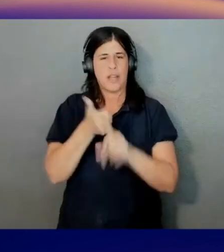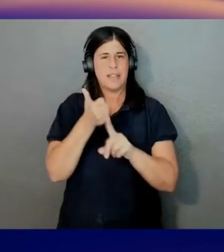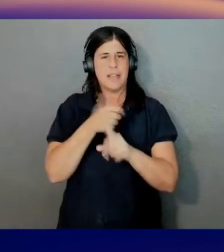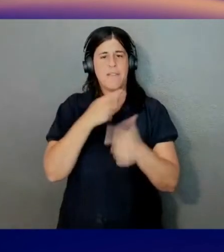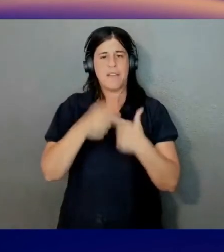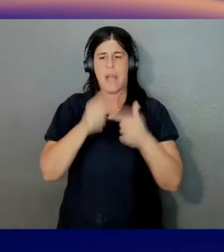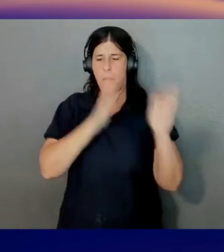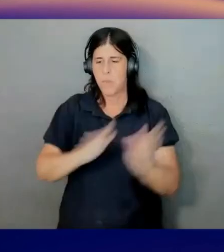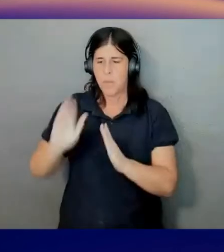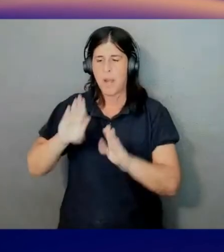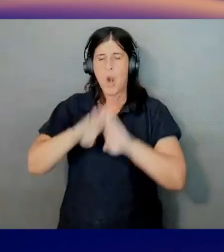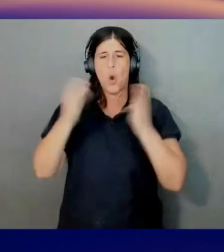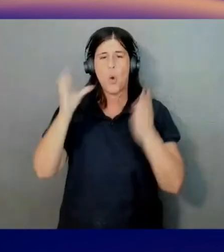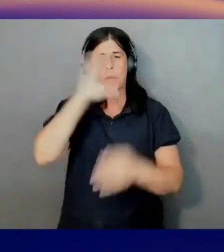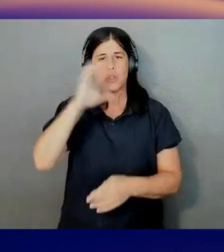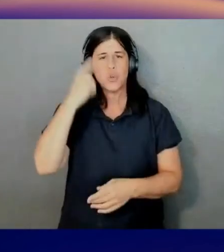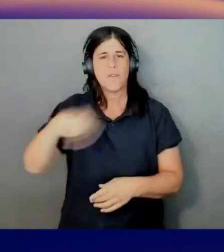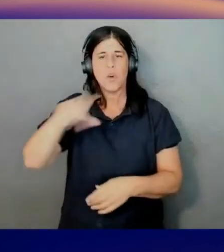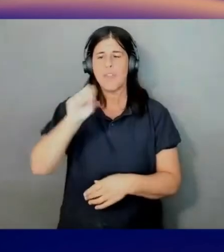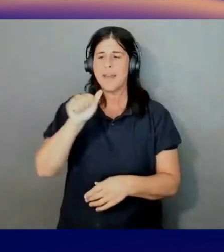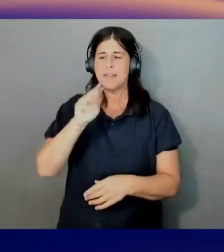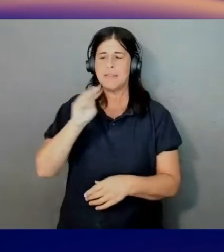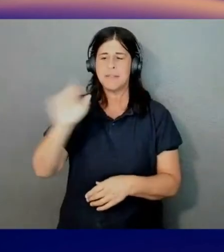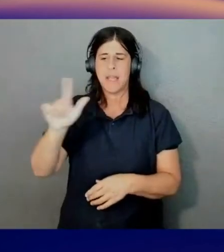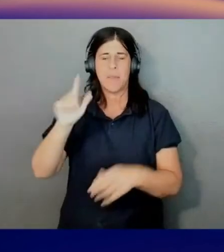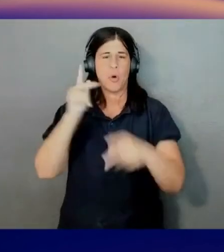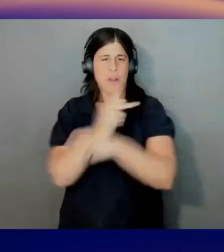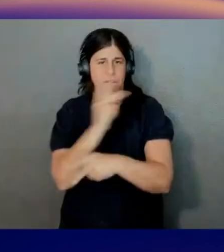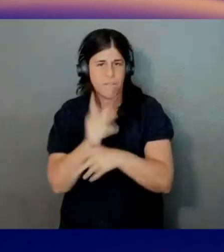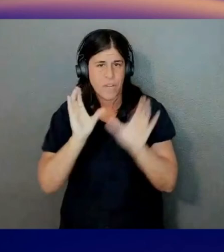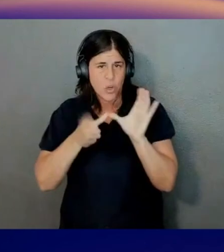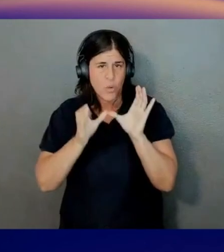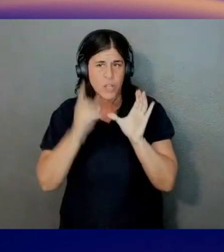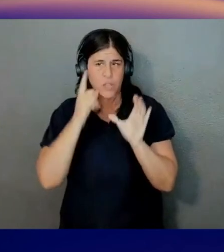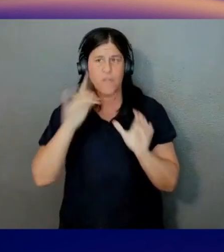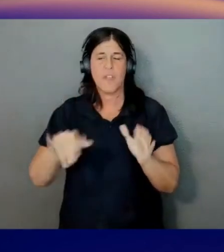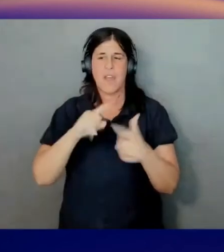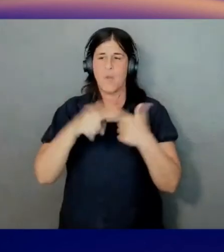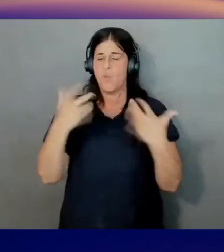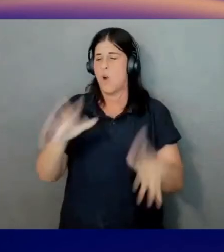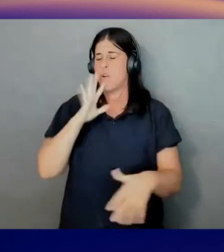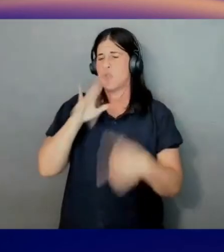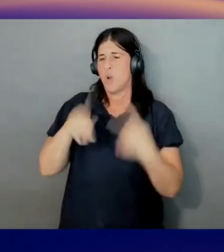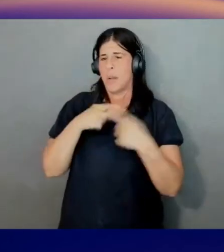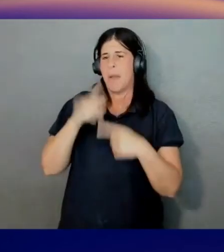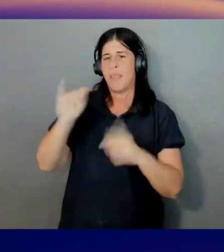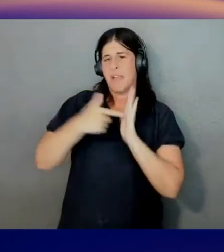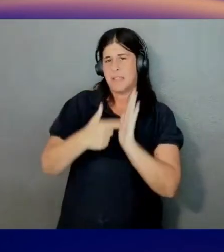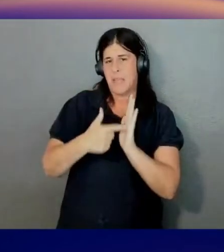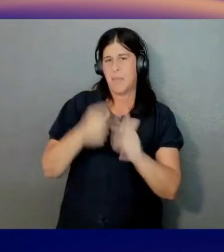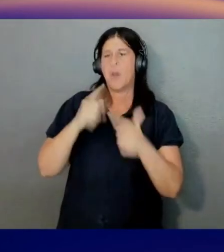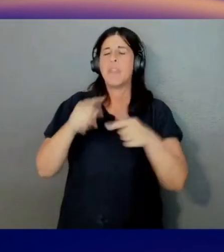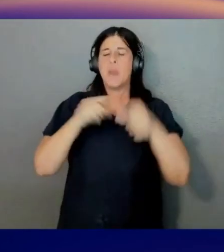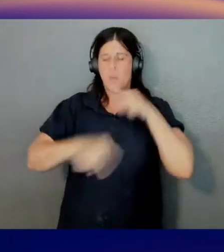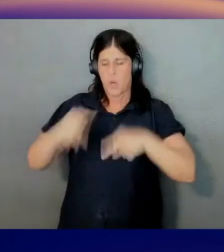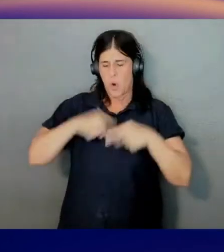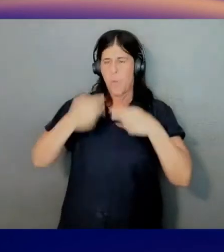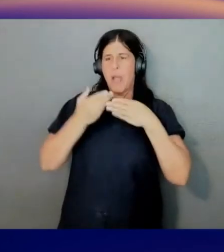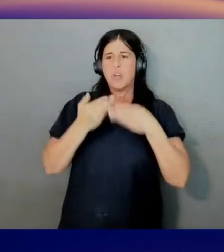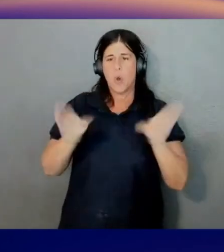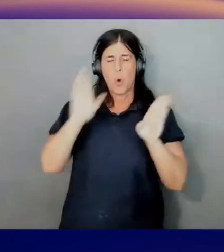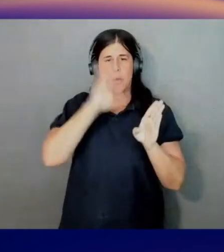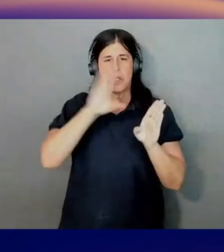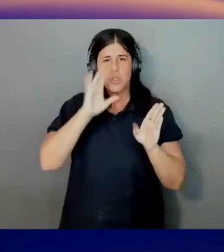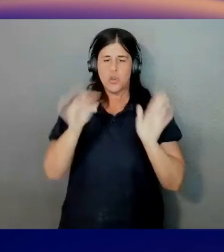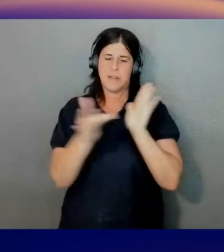OpenSearch for a SAML configuration, right? That is the step which we are talking about. And we'll go back to the OpenSearch here. We click on a